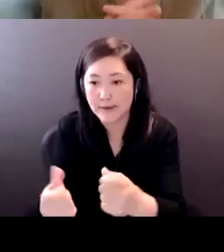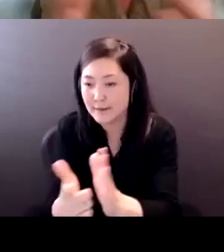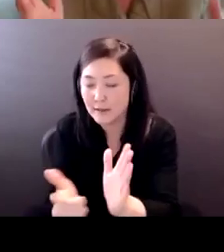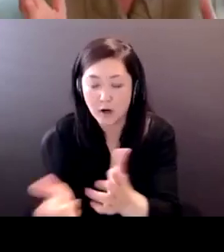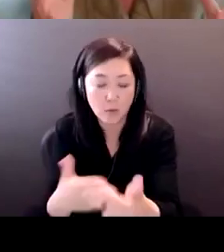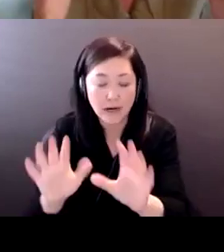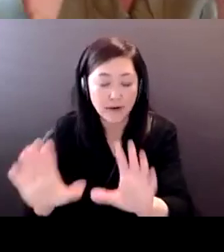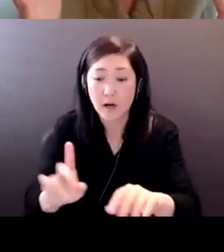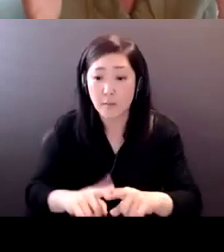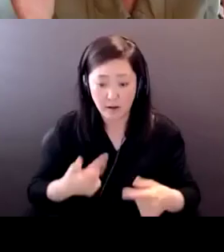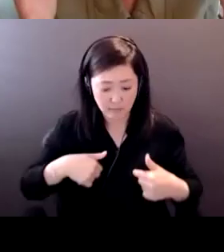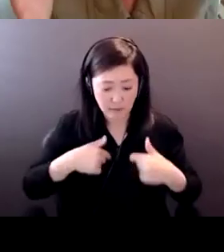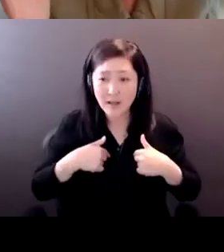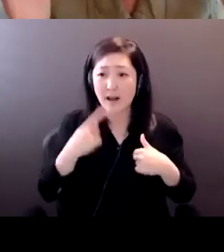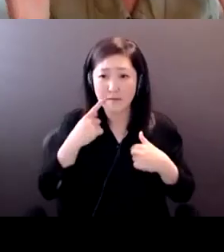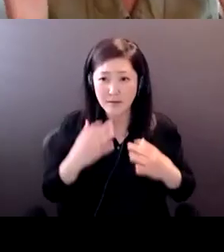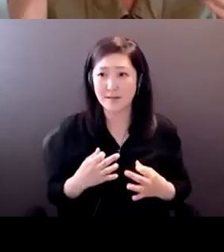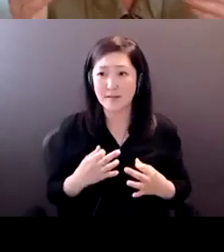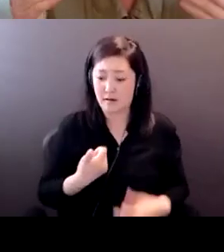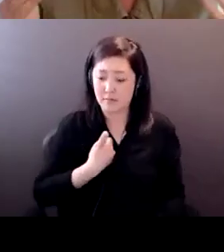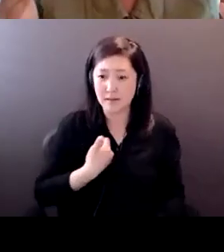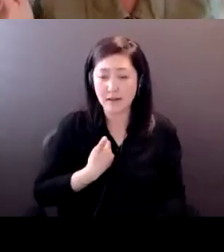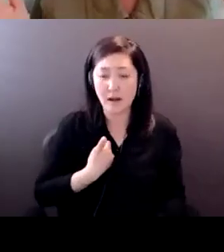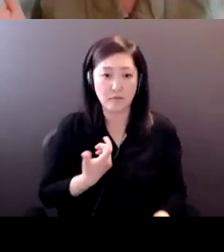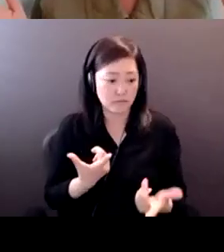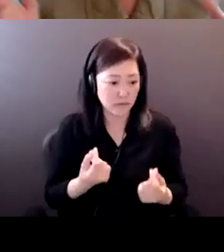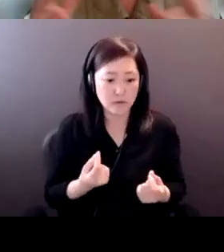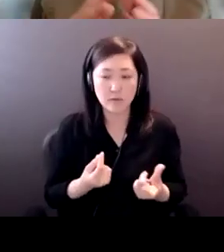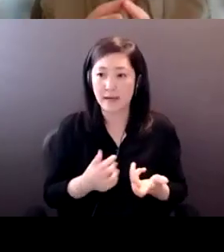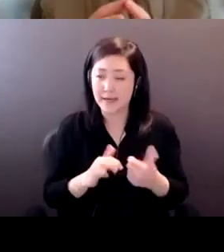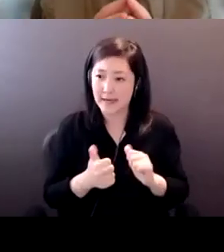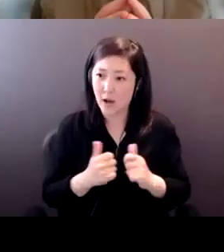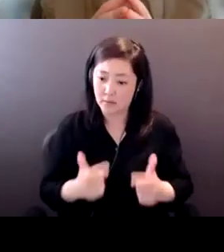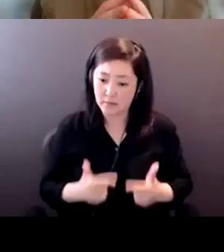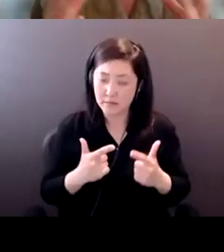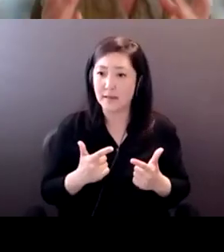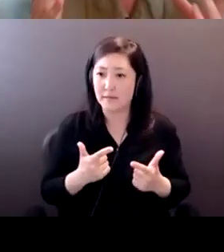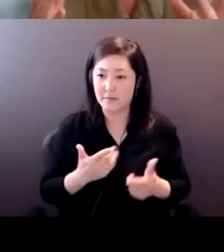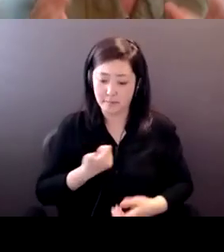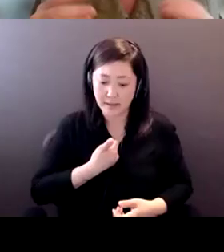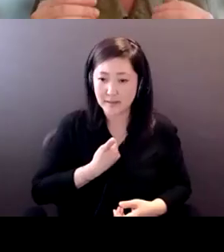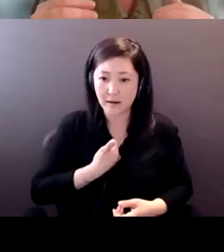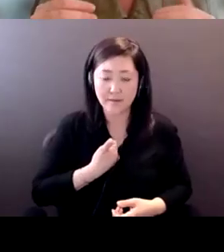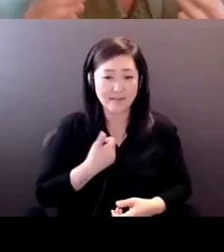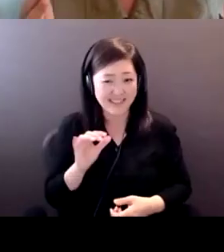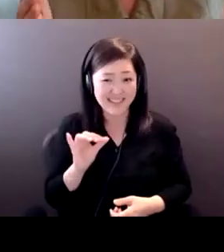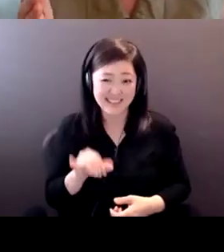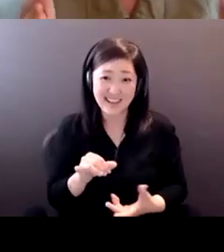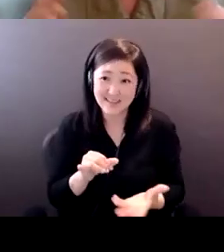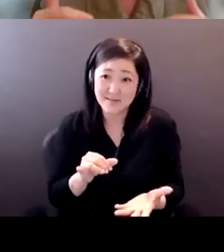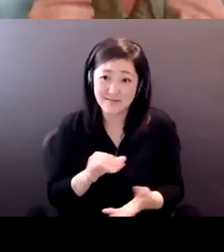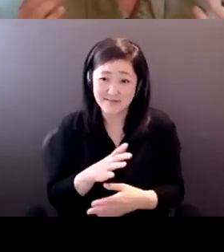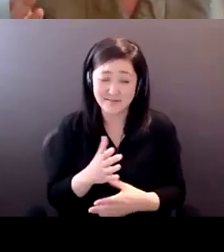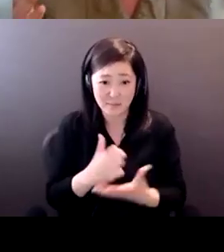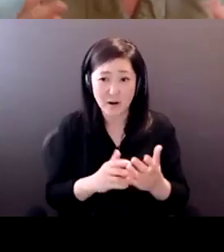we get to choose in so many aspects how we live our lives, and that is part of being a human